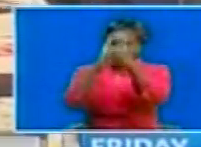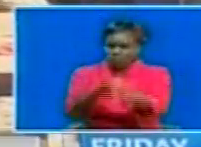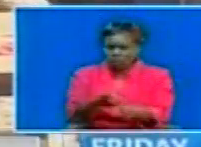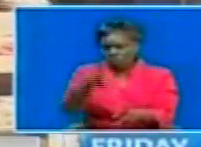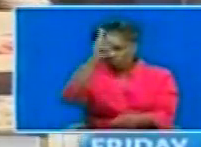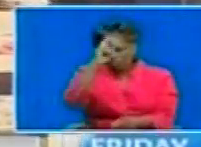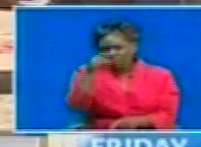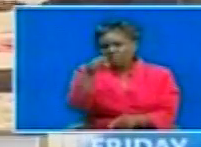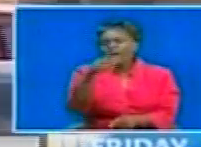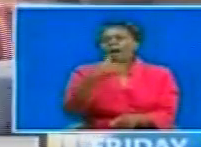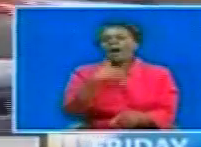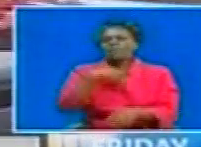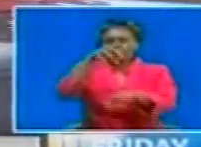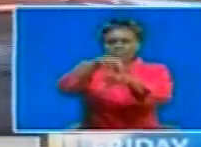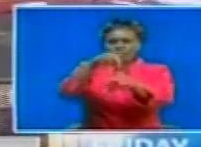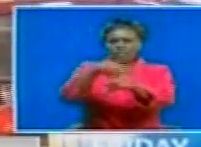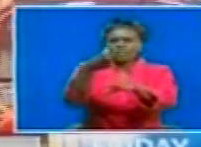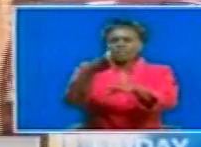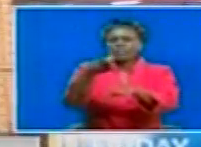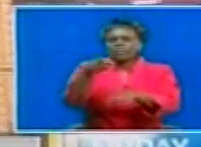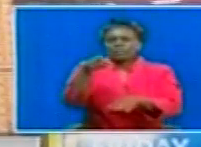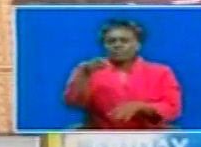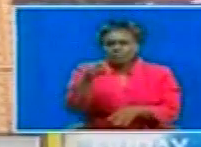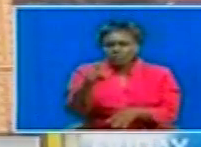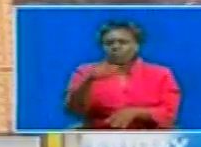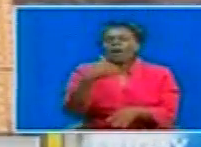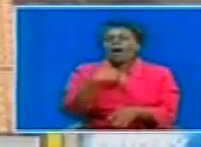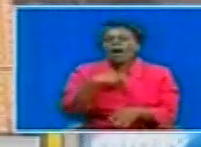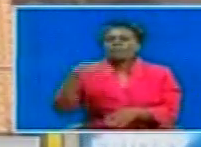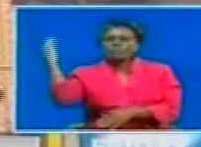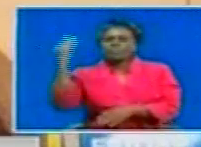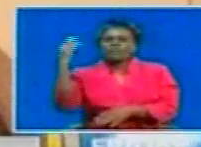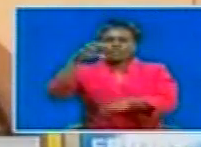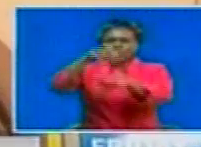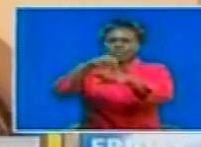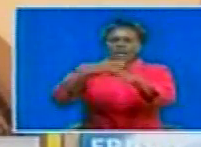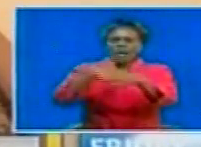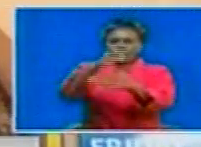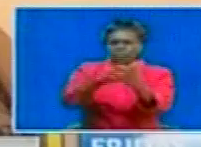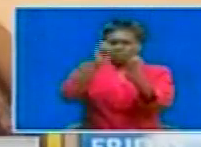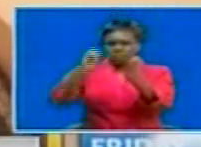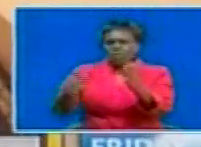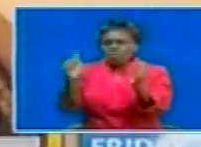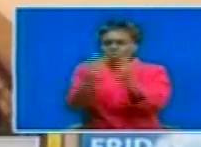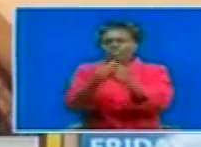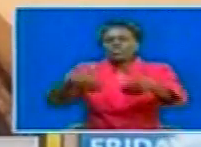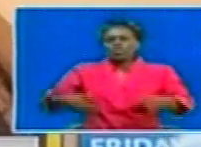will restore the imam of Masjid Sofar, Hassan Jumba Rashid, to continue preaching at the mosque after he was evicted by radical